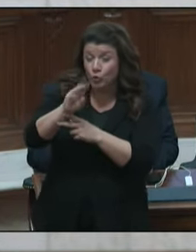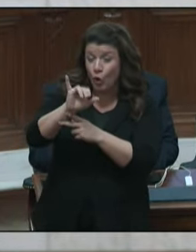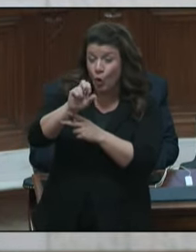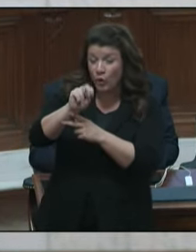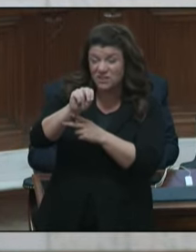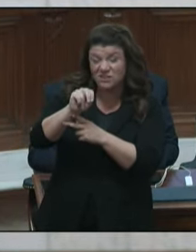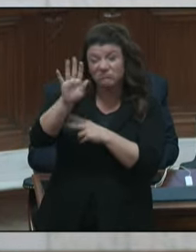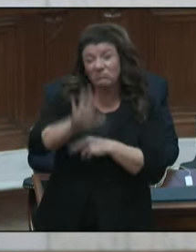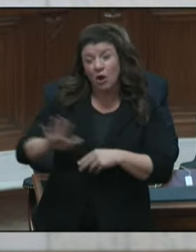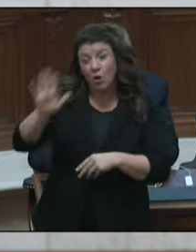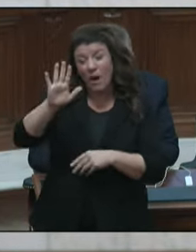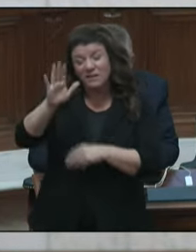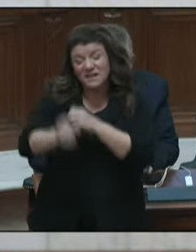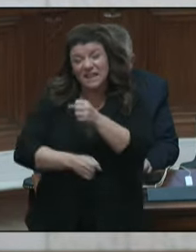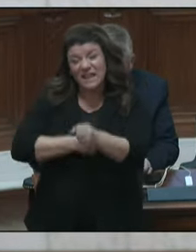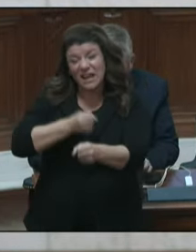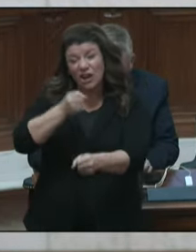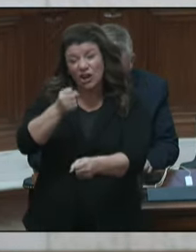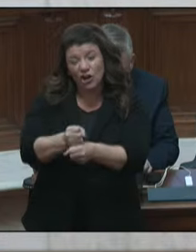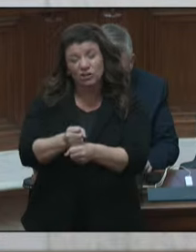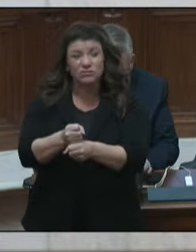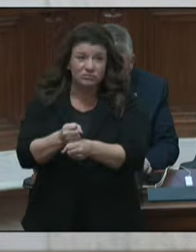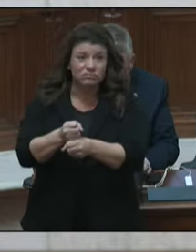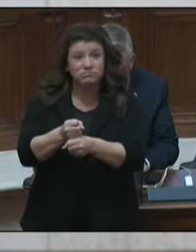in the year,